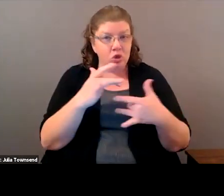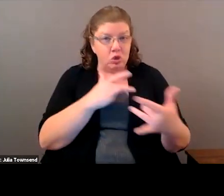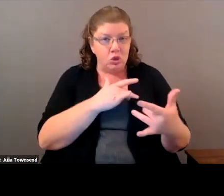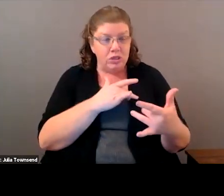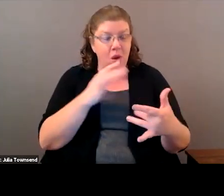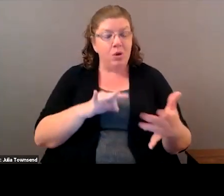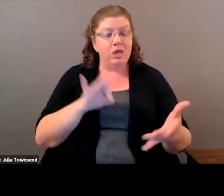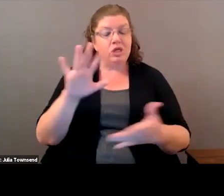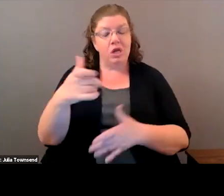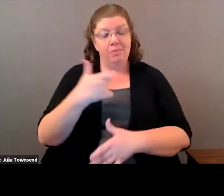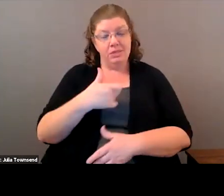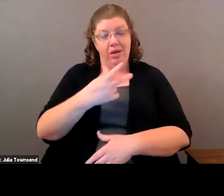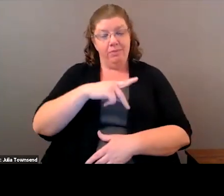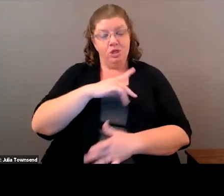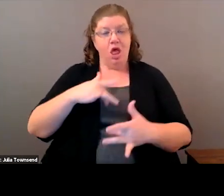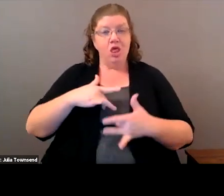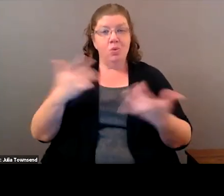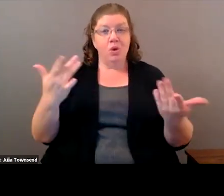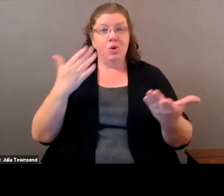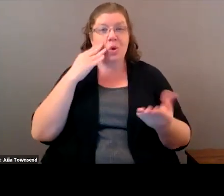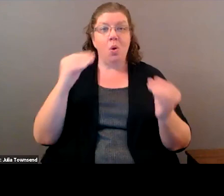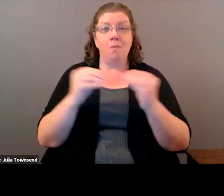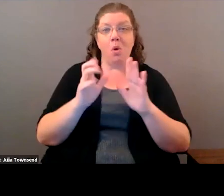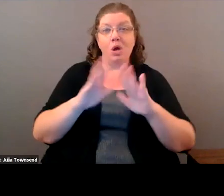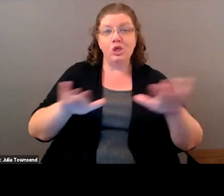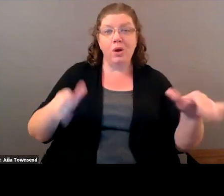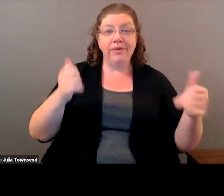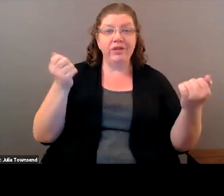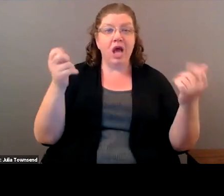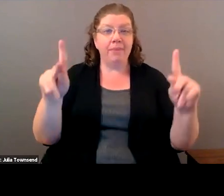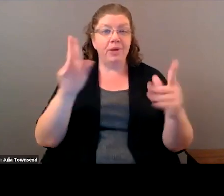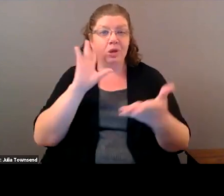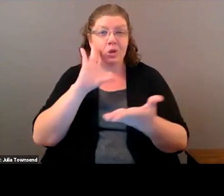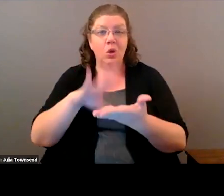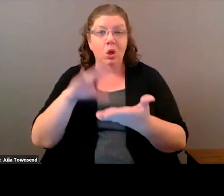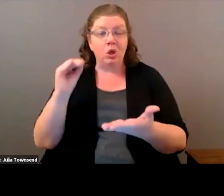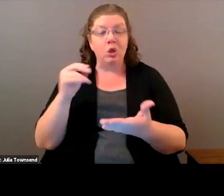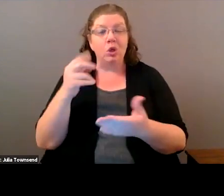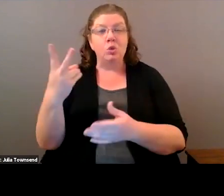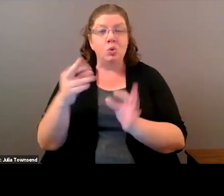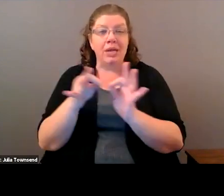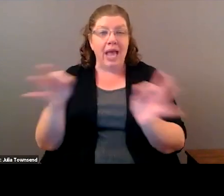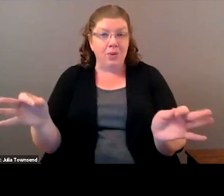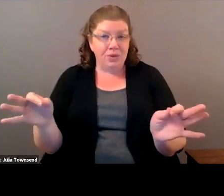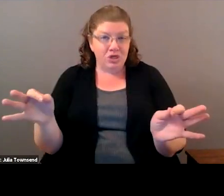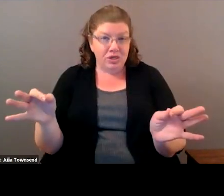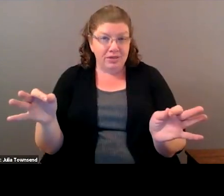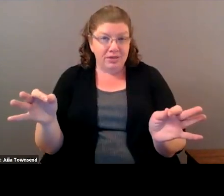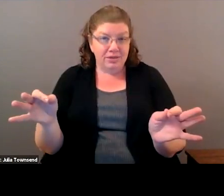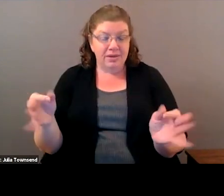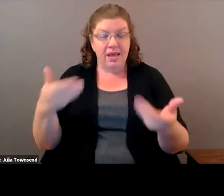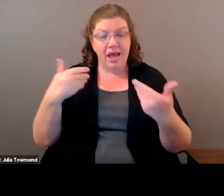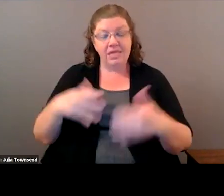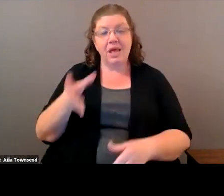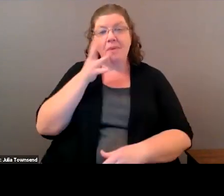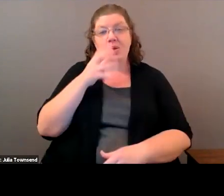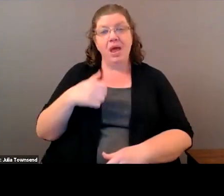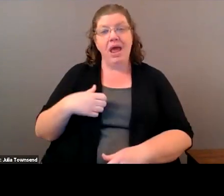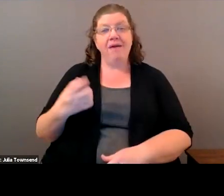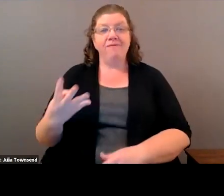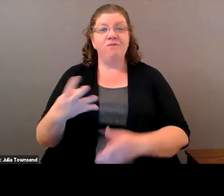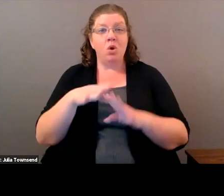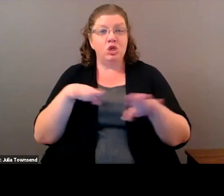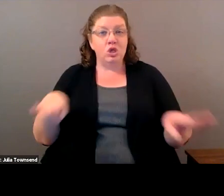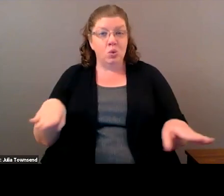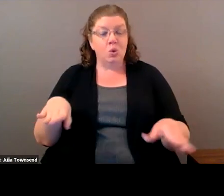that I'm personally thrilled to know that more children will have the opportunity to learn in 2 languages. As a mother of 4 children who benefited from